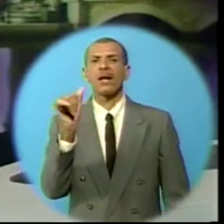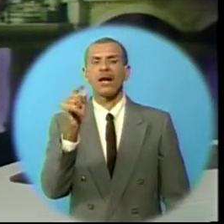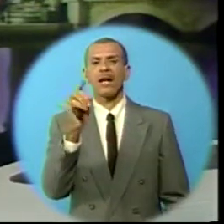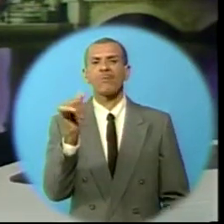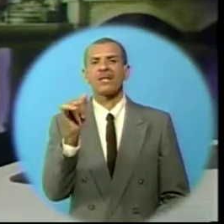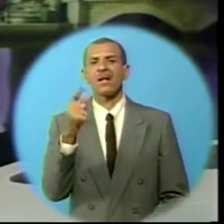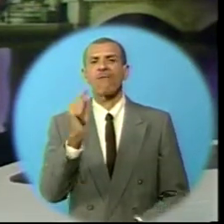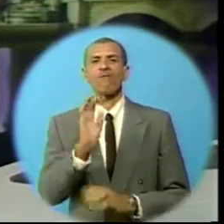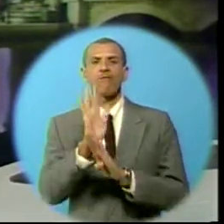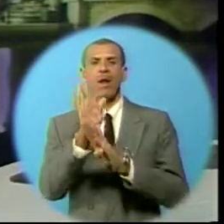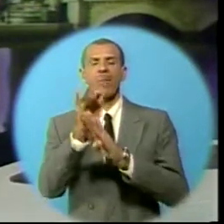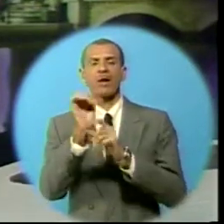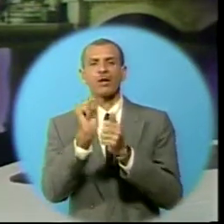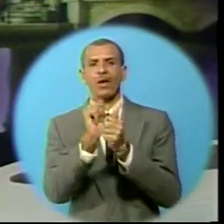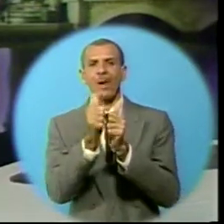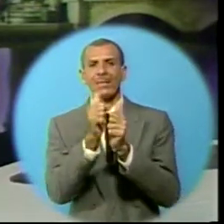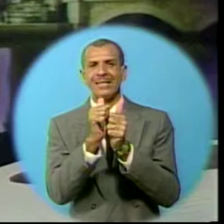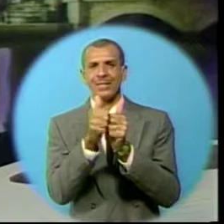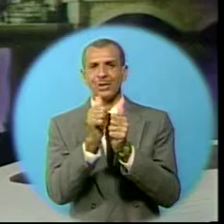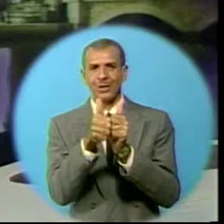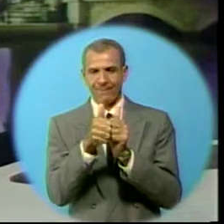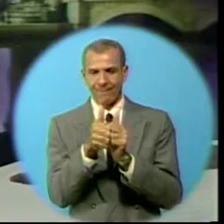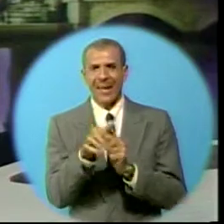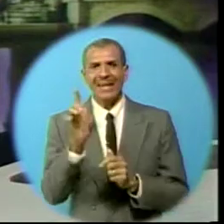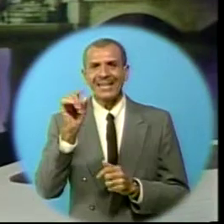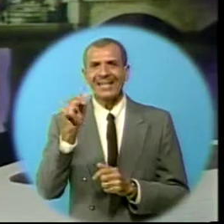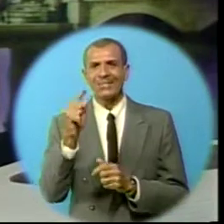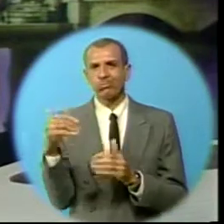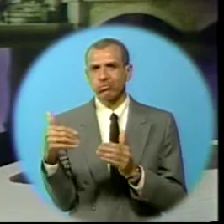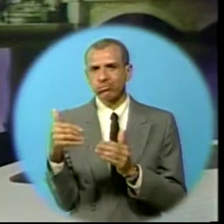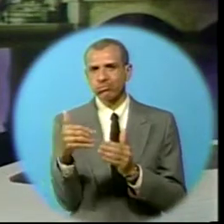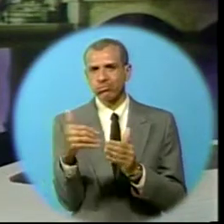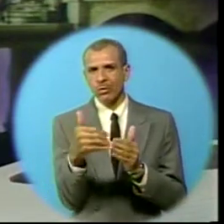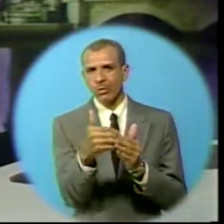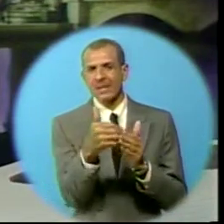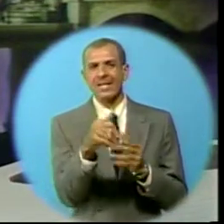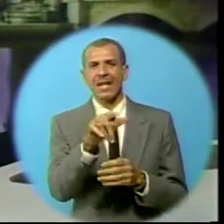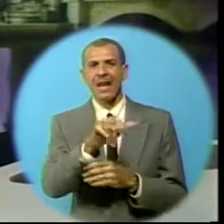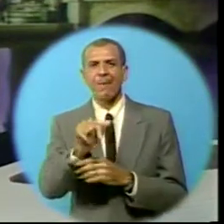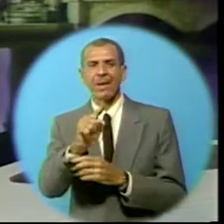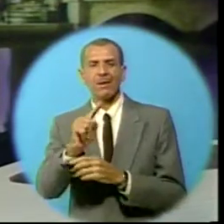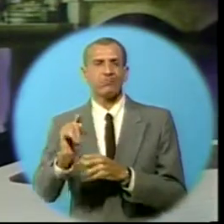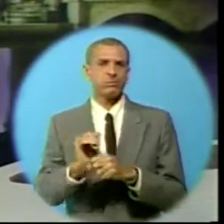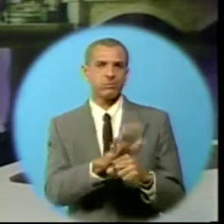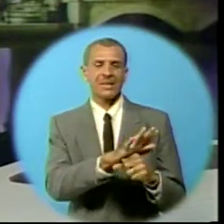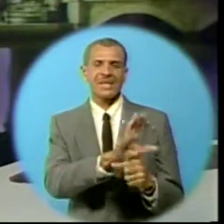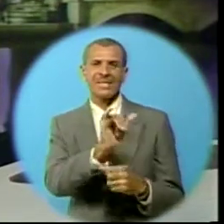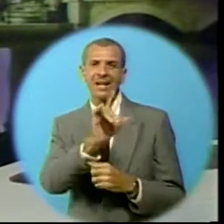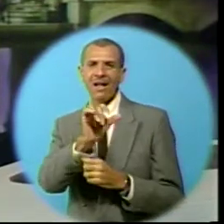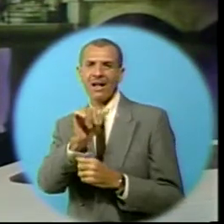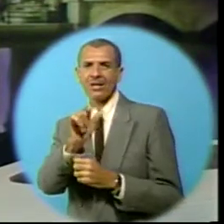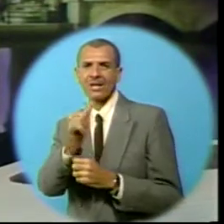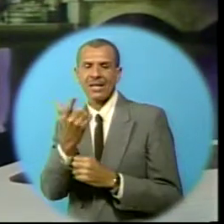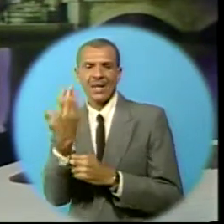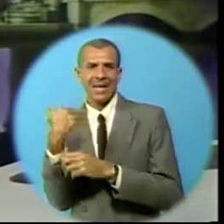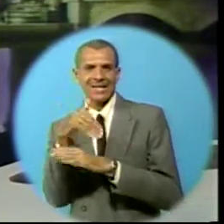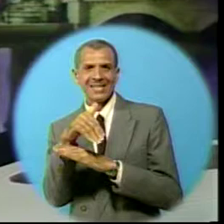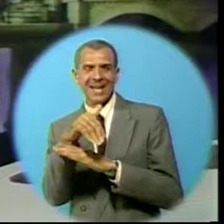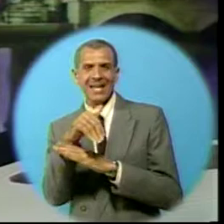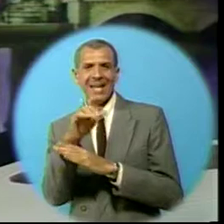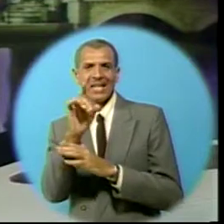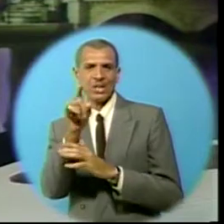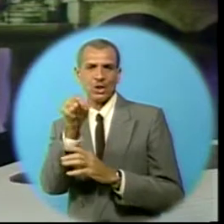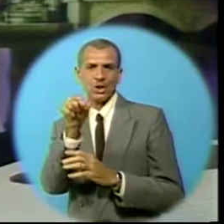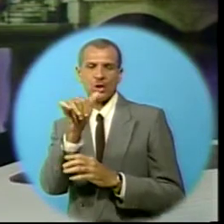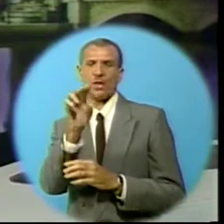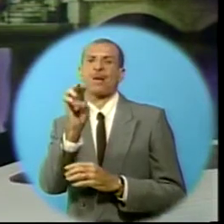1 Volleyball League competition. Deacons inched closer to the landmark by crushing Carlton in straight sets last night at the Wildy Gym